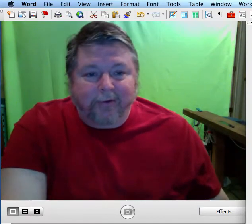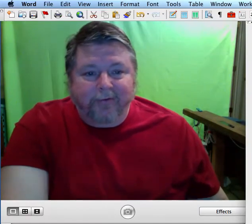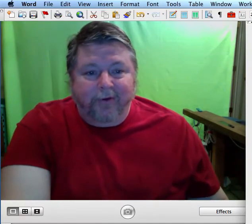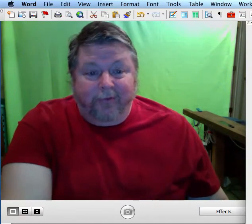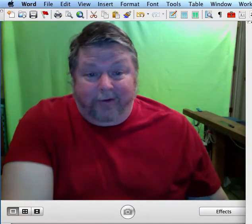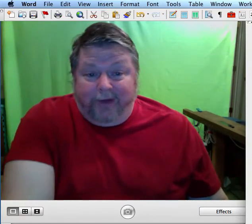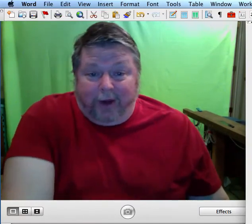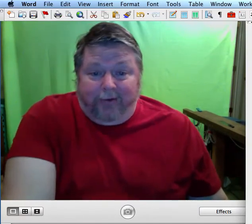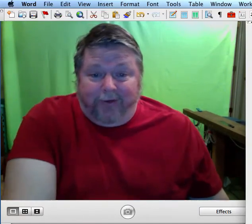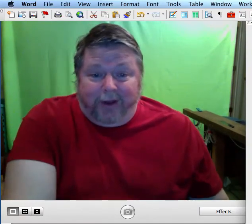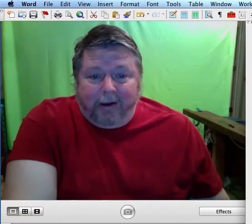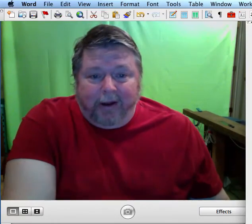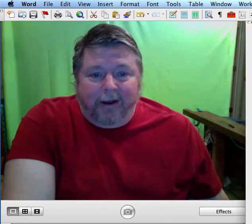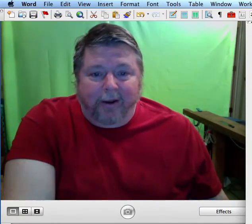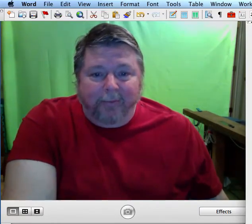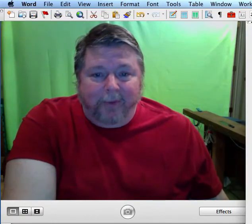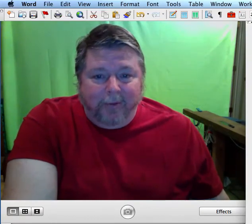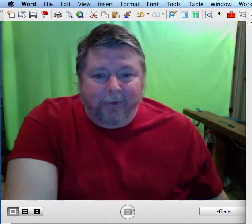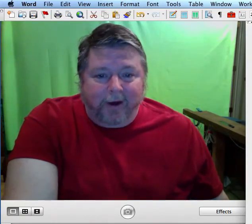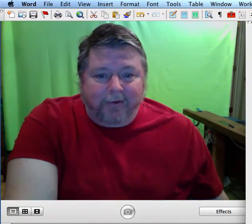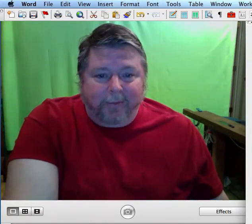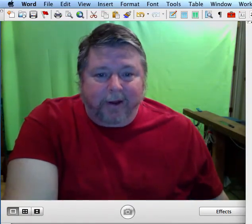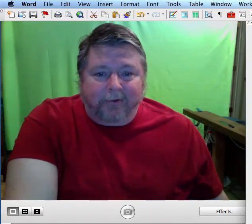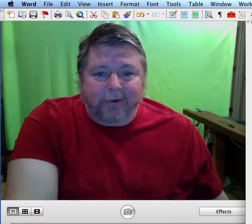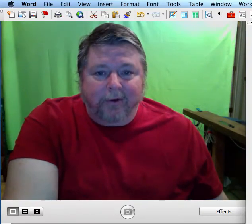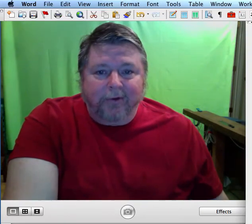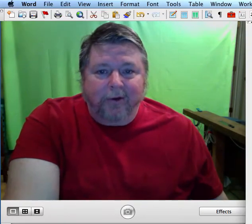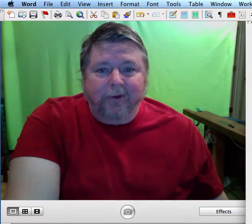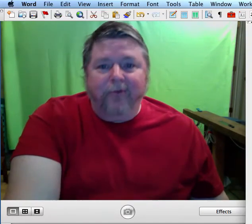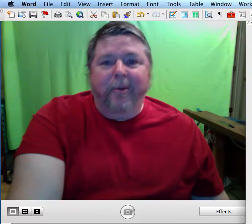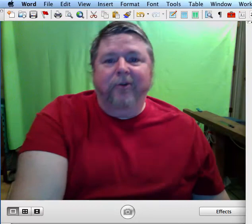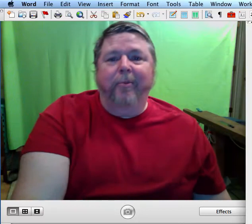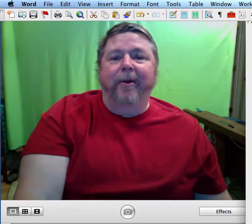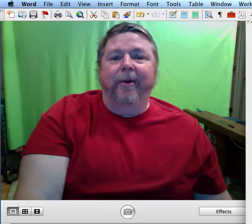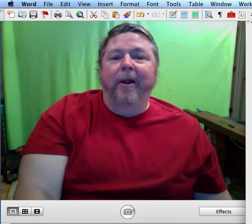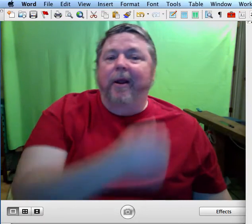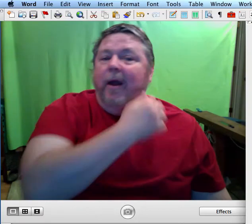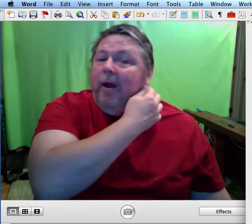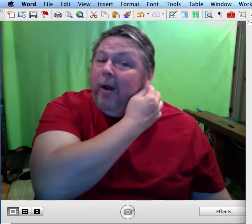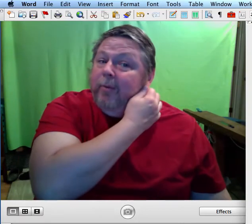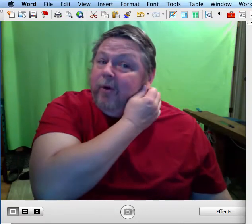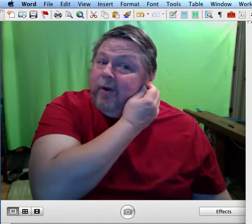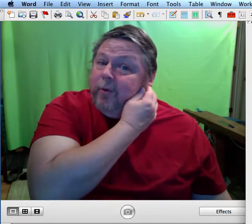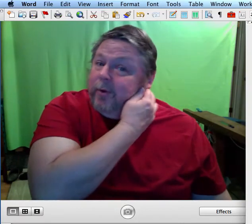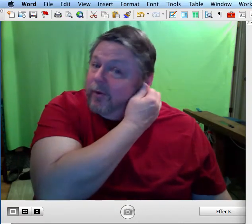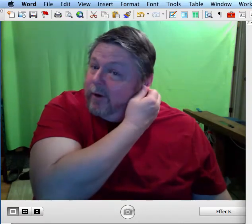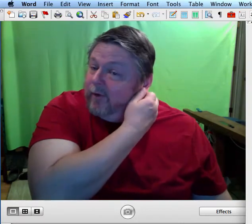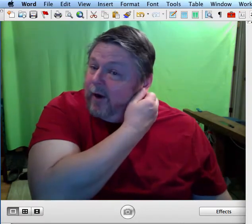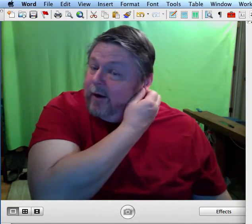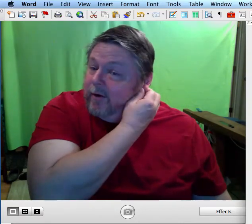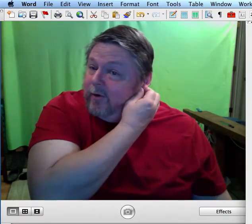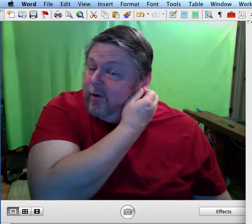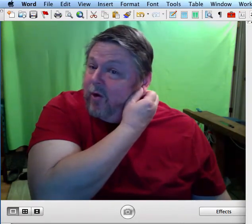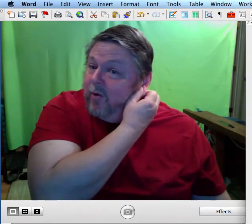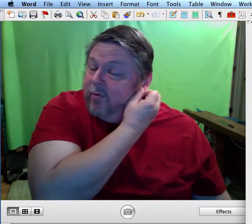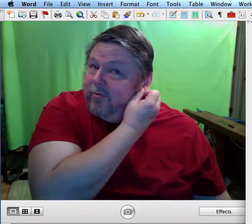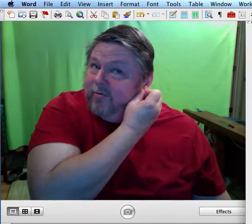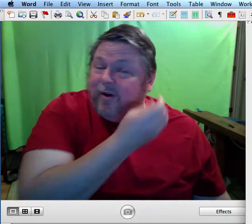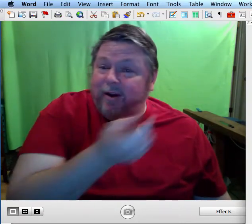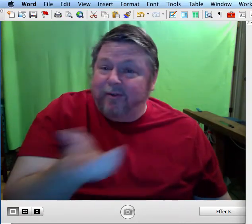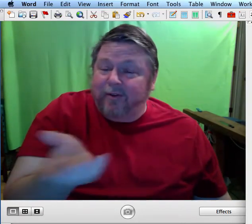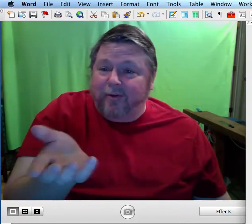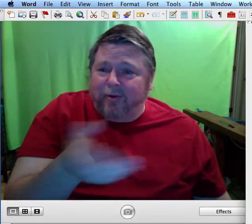about it if it's not a good fit. Move on to something else. So here's the information about observing interpreters. Right? You should know